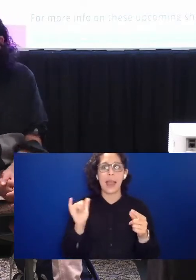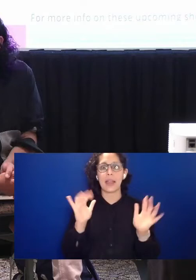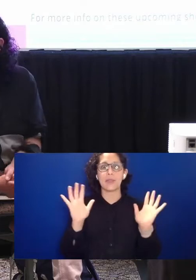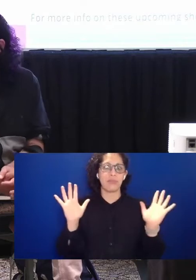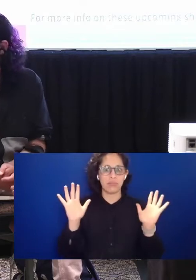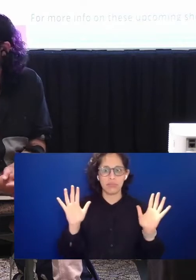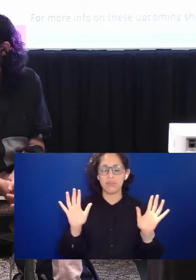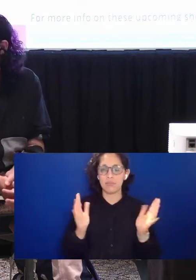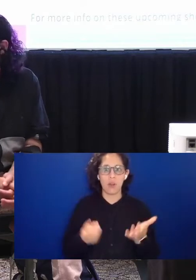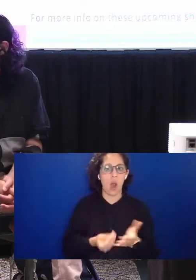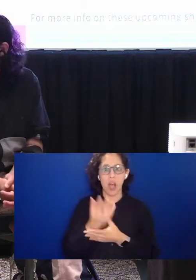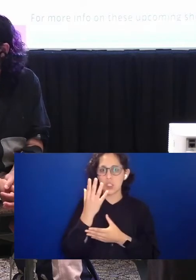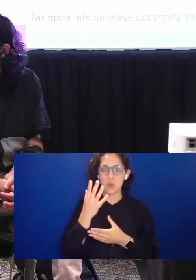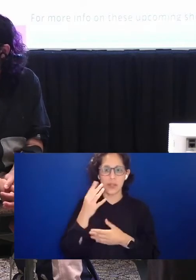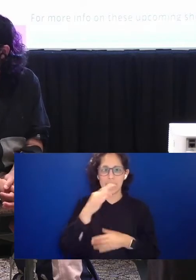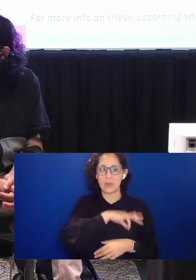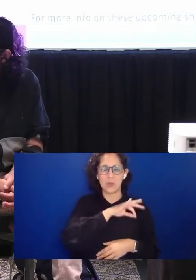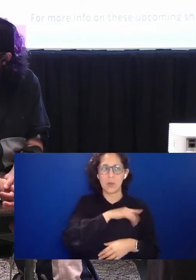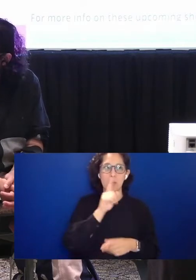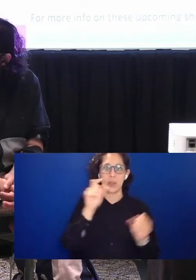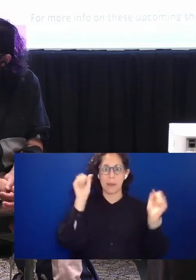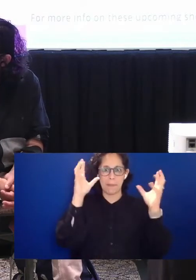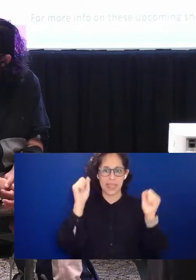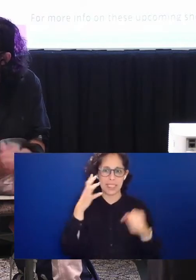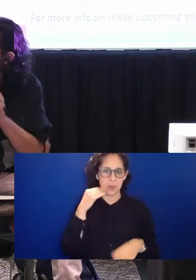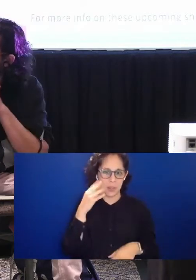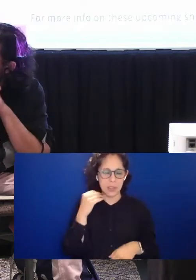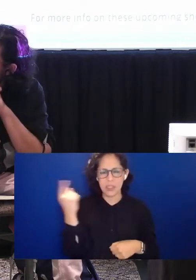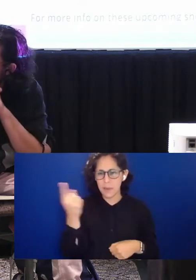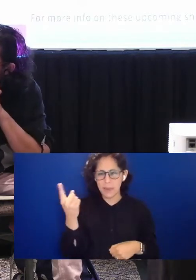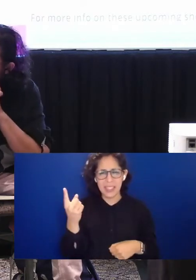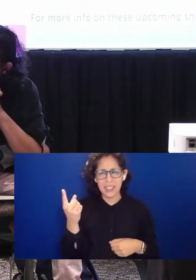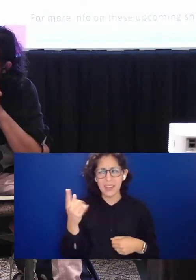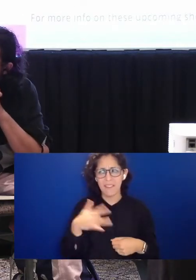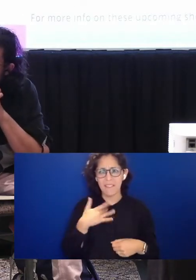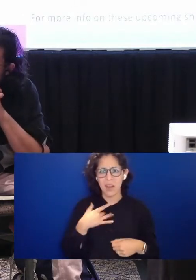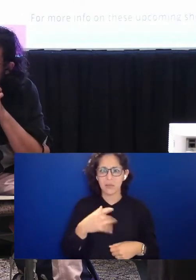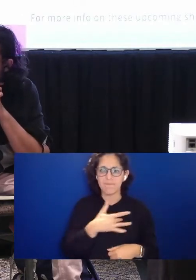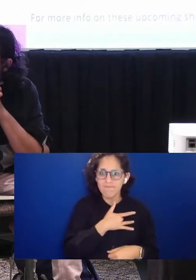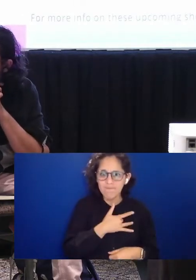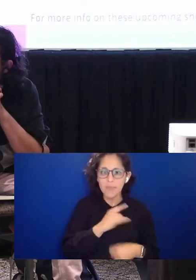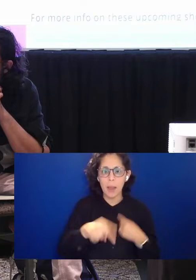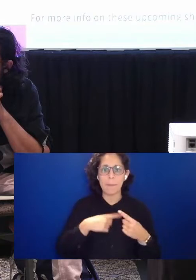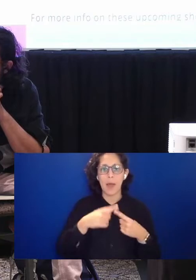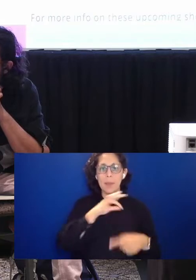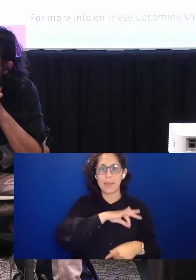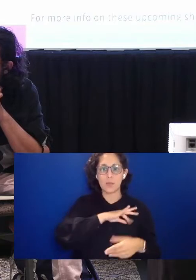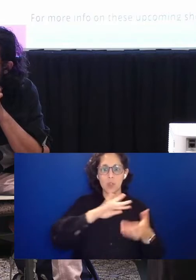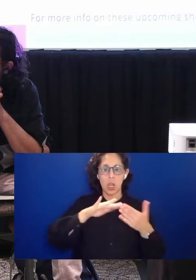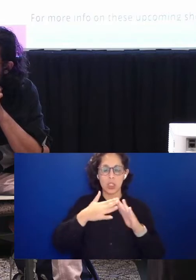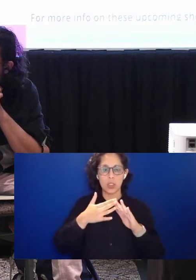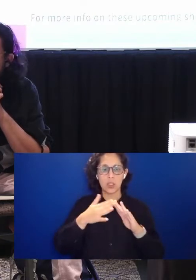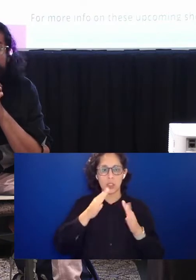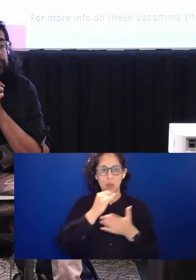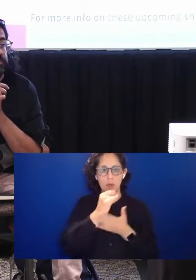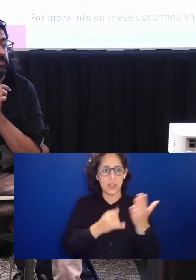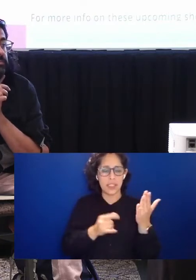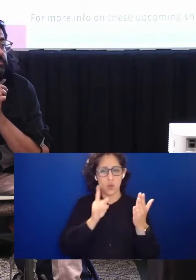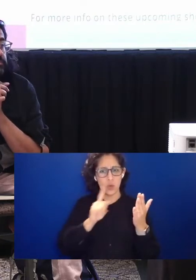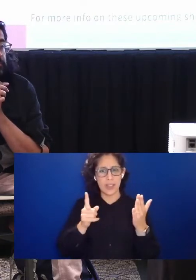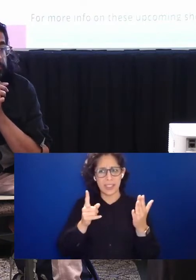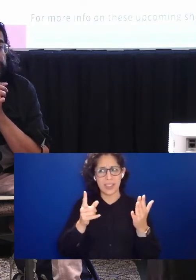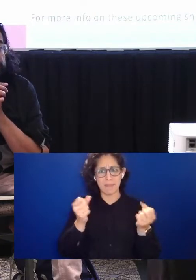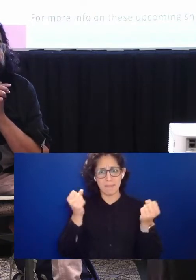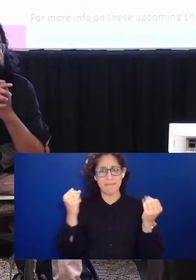so that's been really amazing. Something that's really incredible to me about the Pittsburgh arts community is that there is resource here